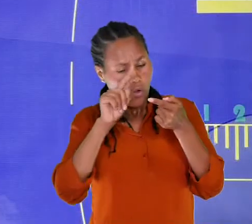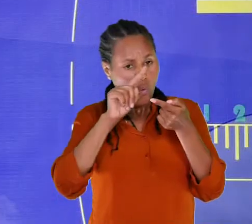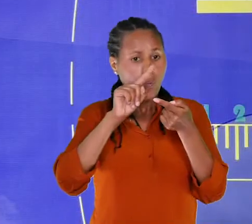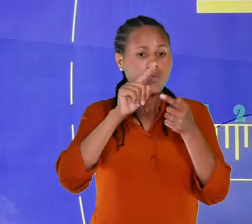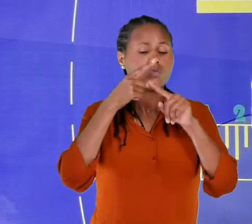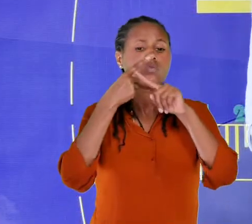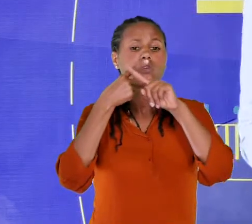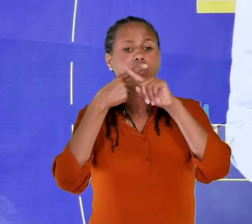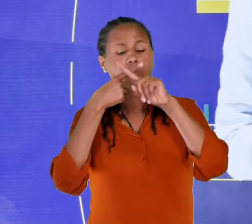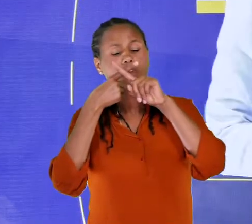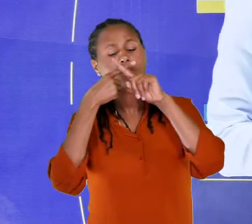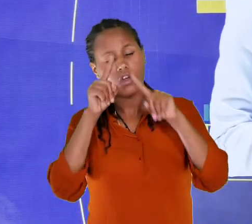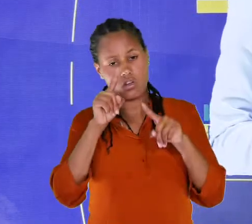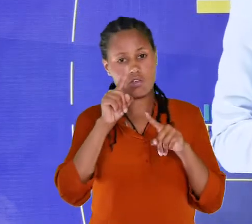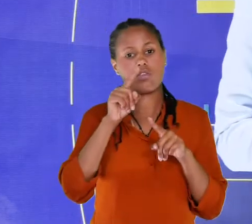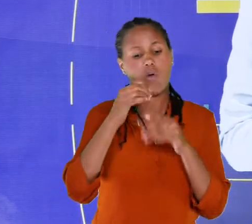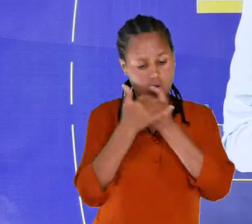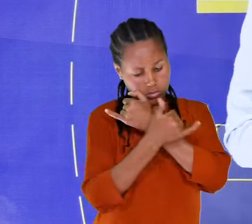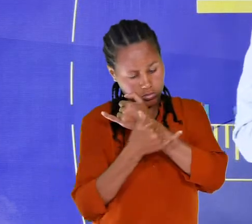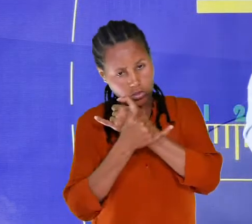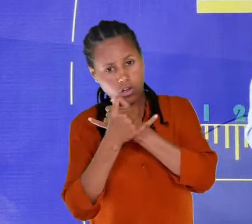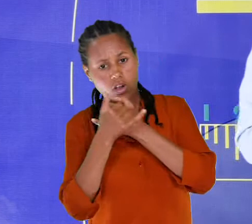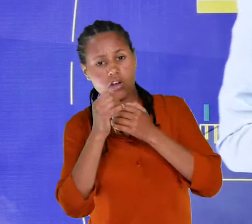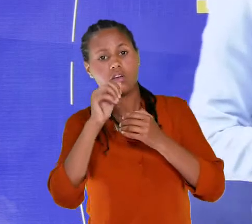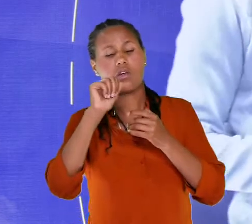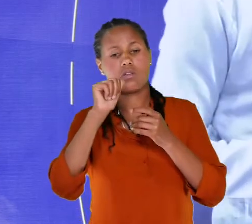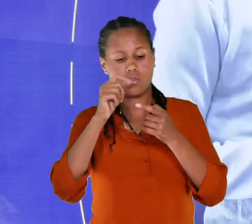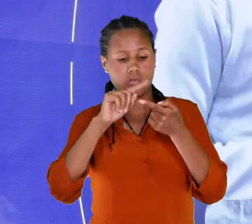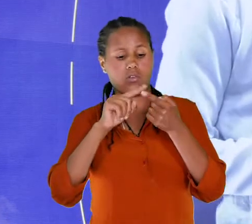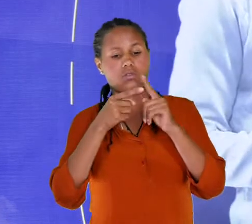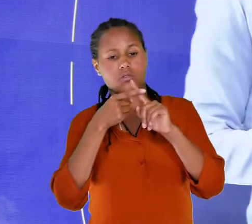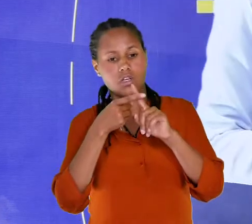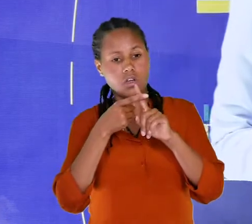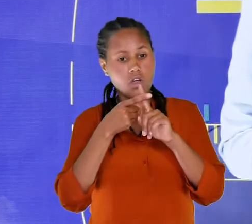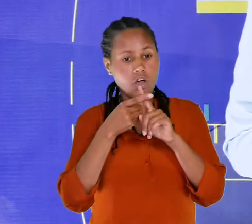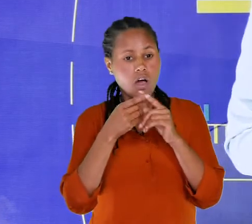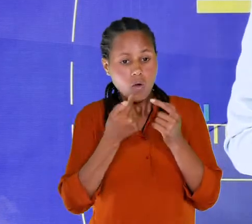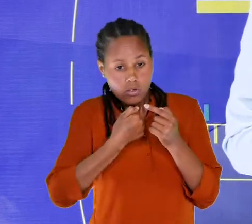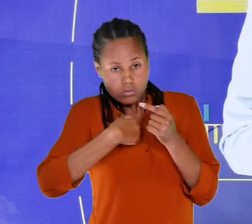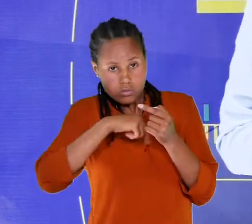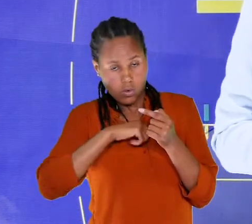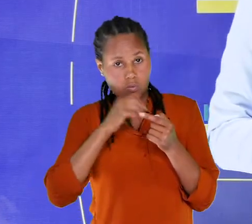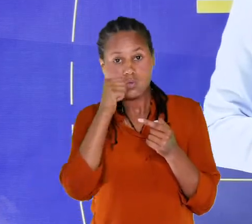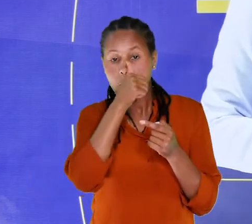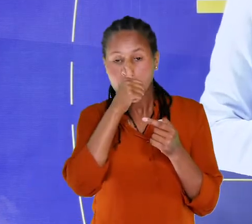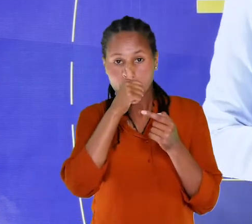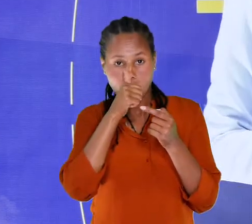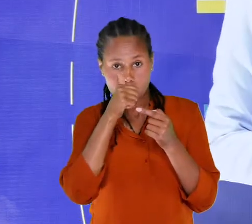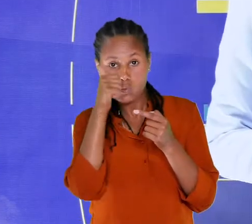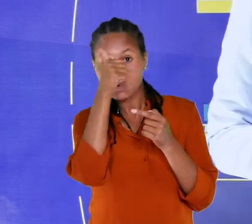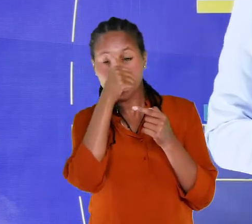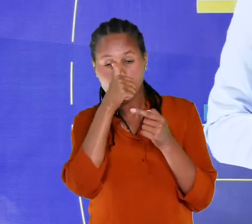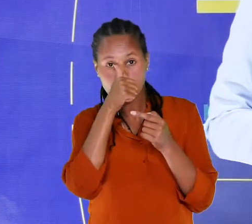different from one country to another. In Ethiopian calendar,